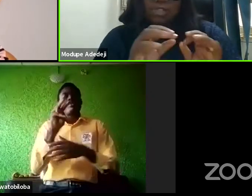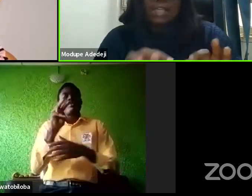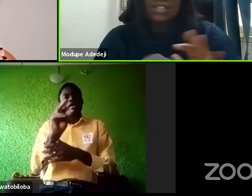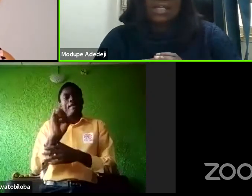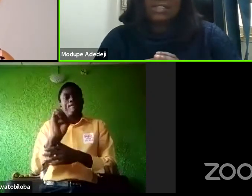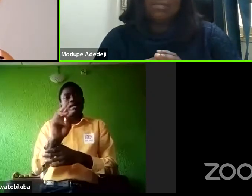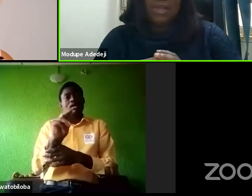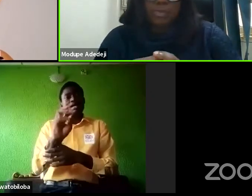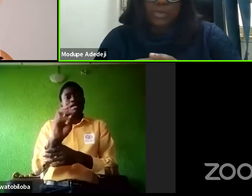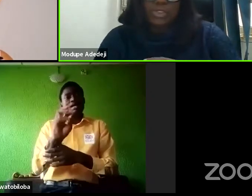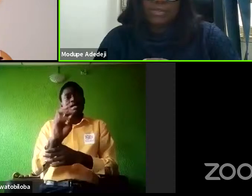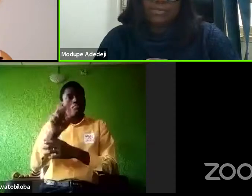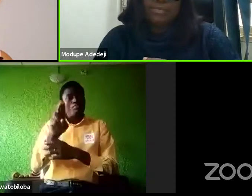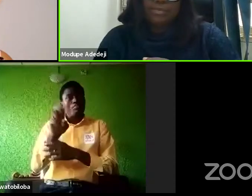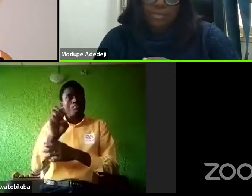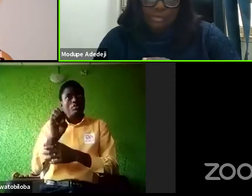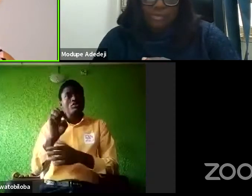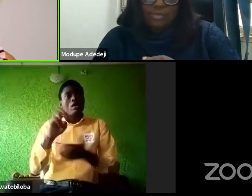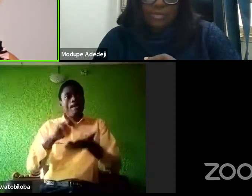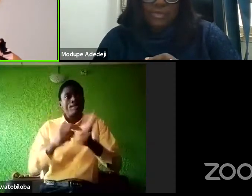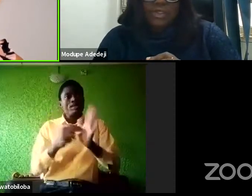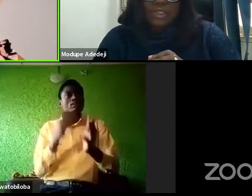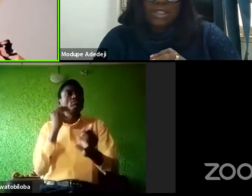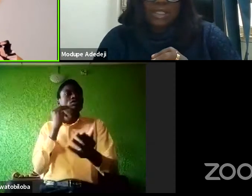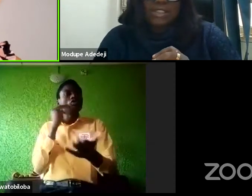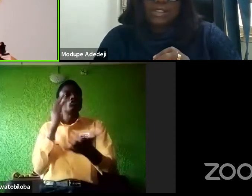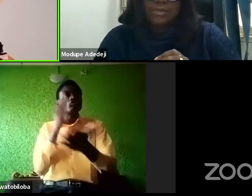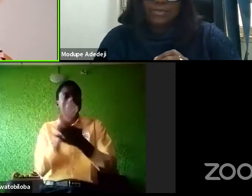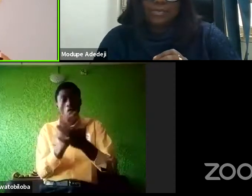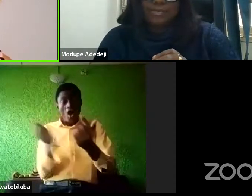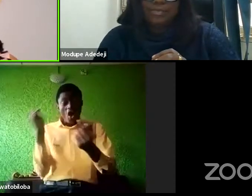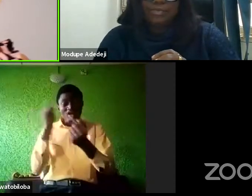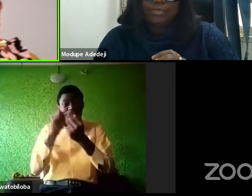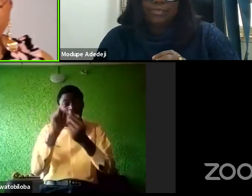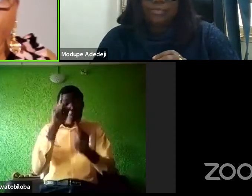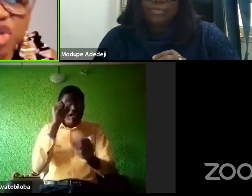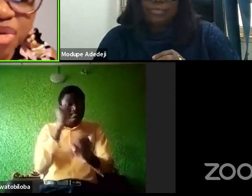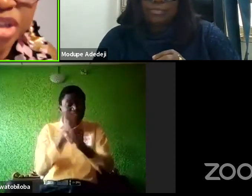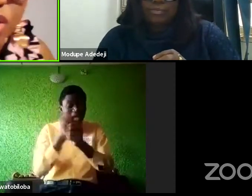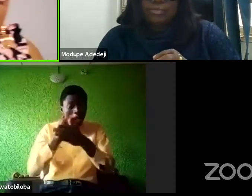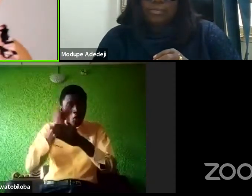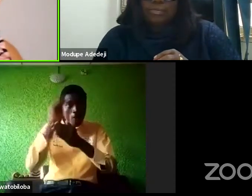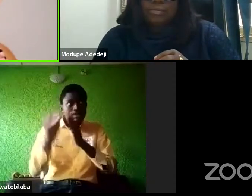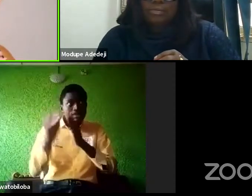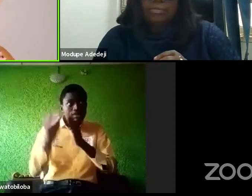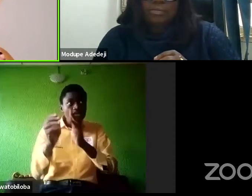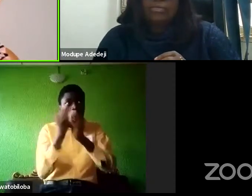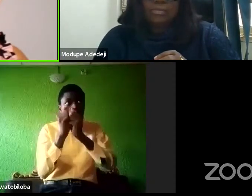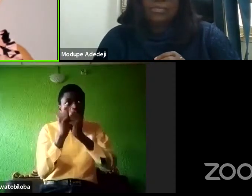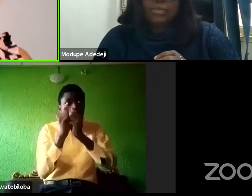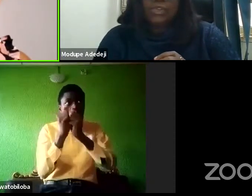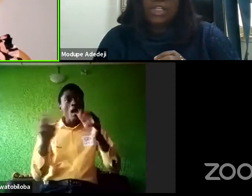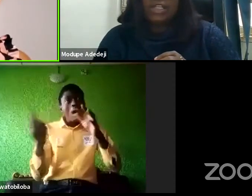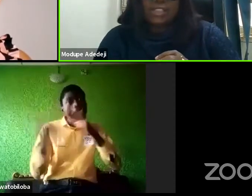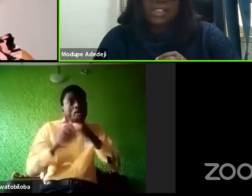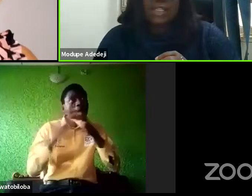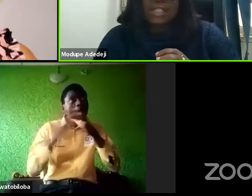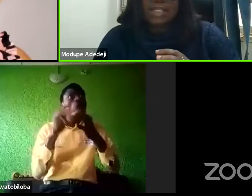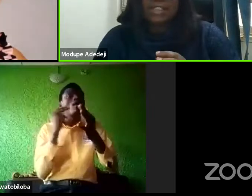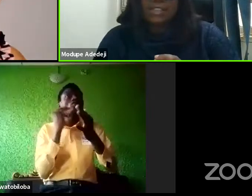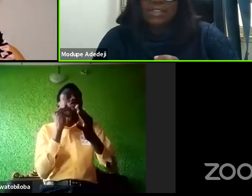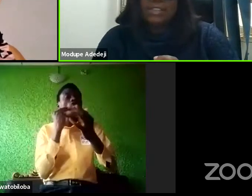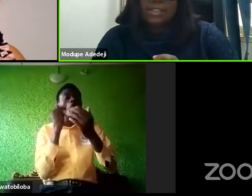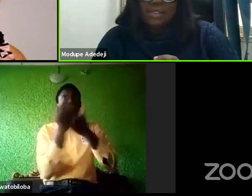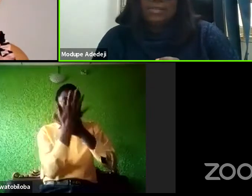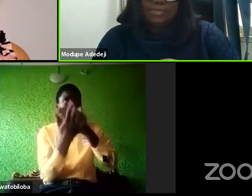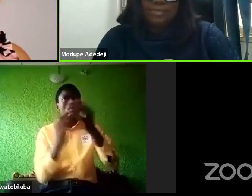will now regard it as menopause. Oh, so until 12 months straight of not seeing menses, then you can see